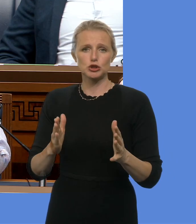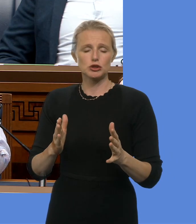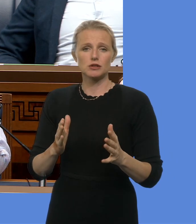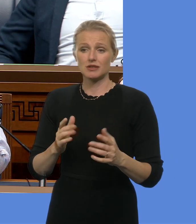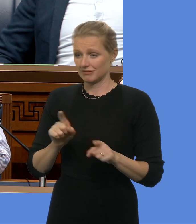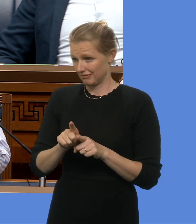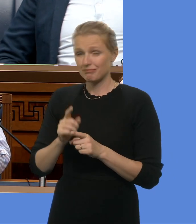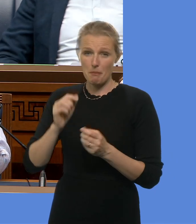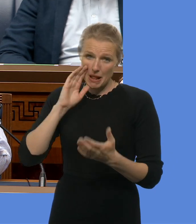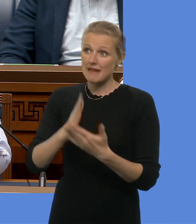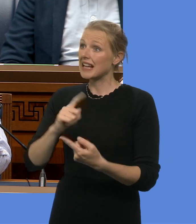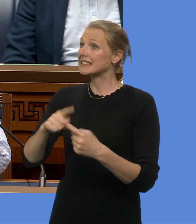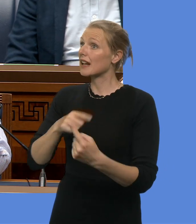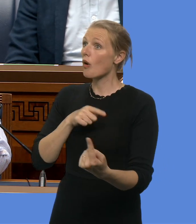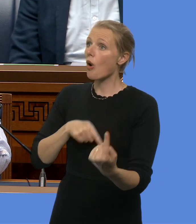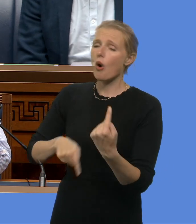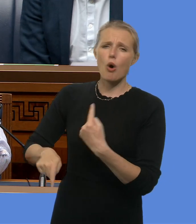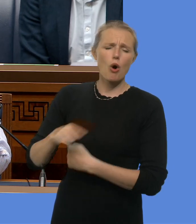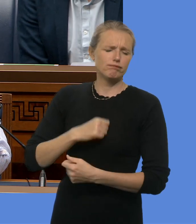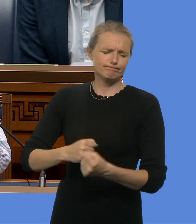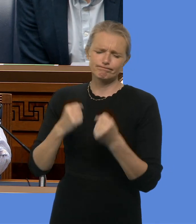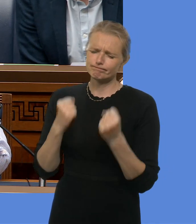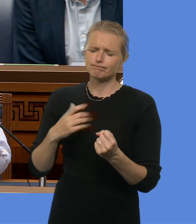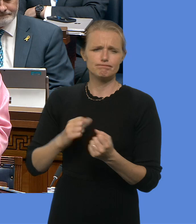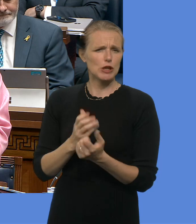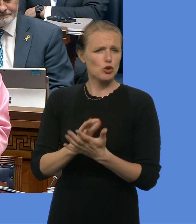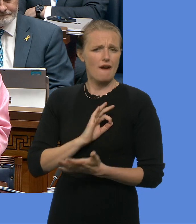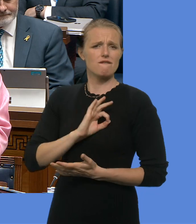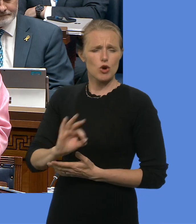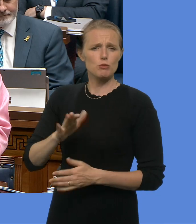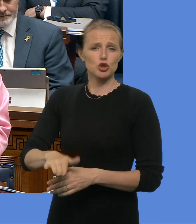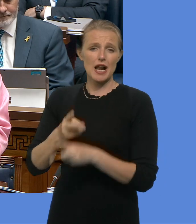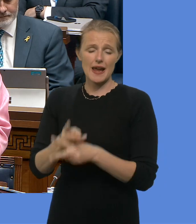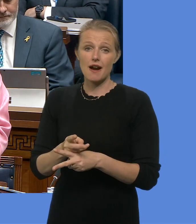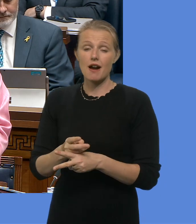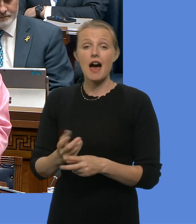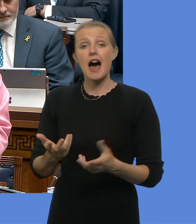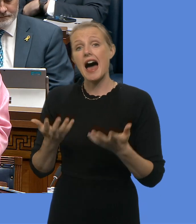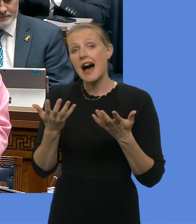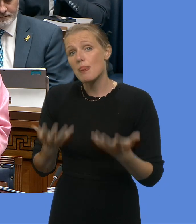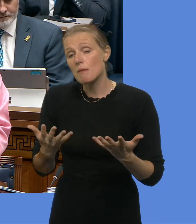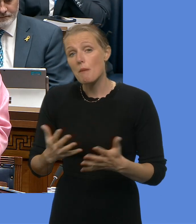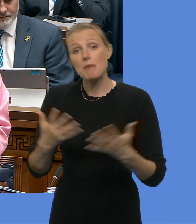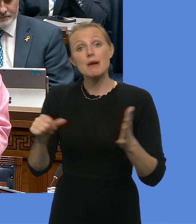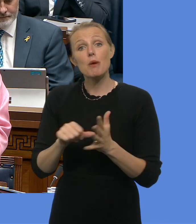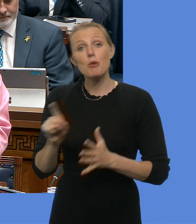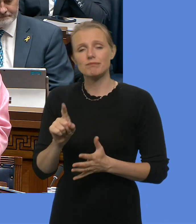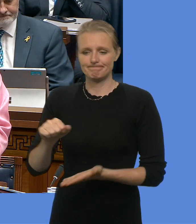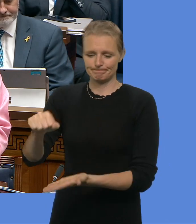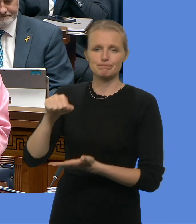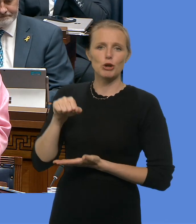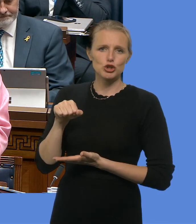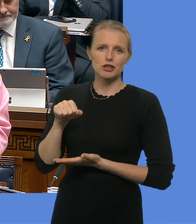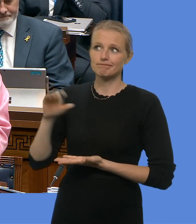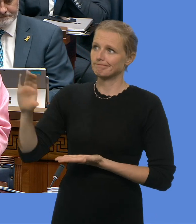of the executive. There are challenges in terms of the budget situation that we are currently in, but it is absolutely right that that development